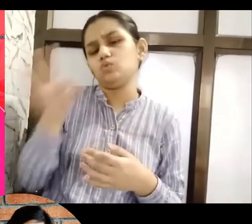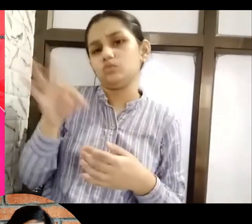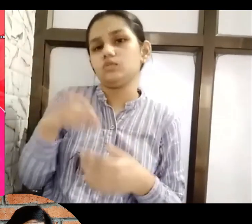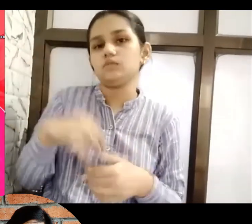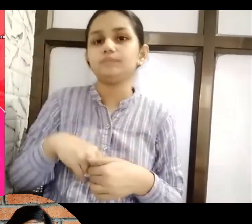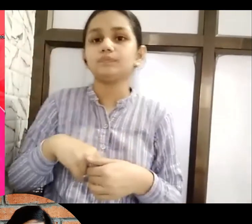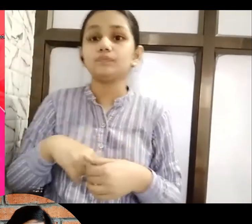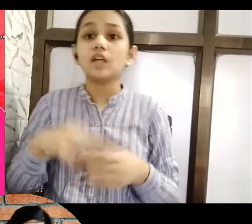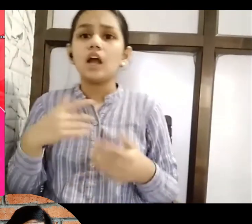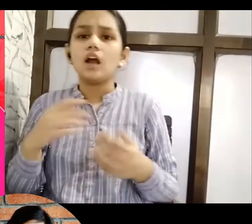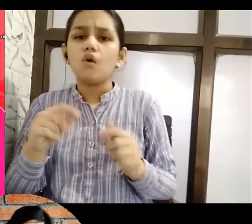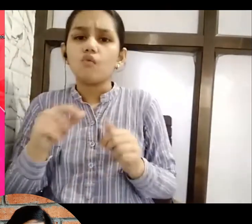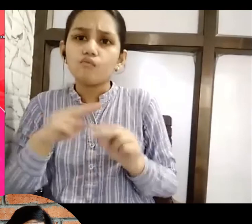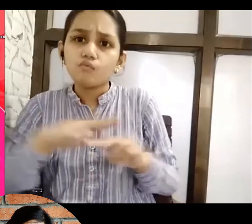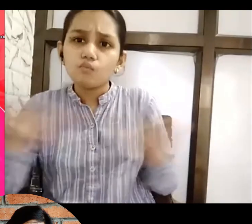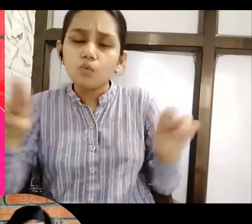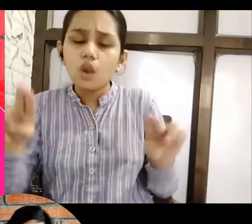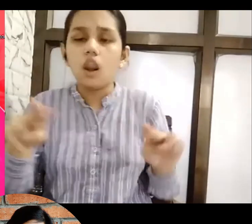me.